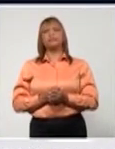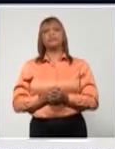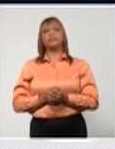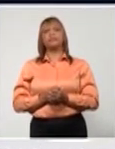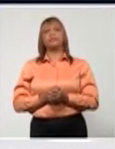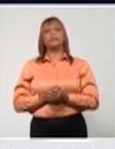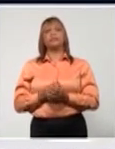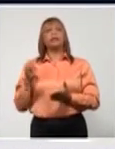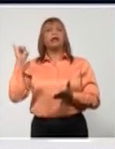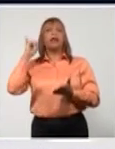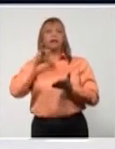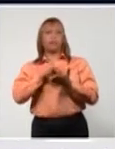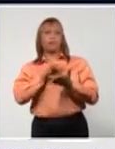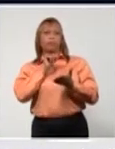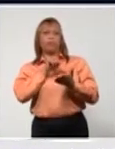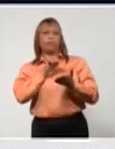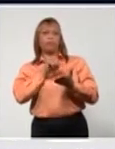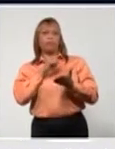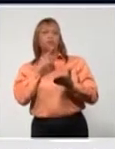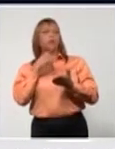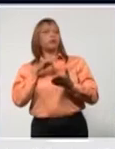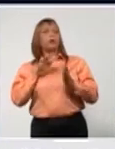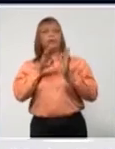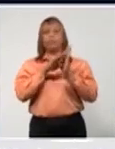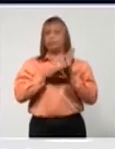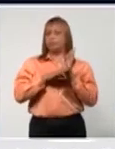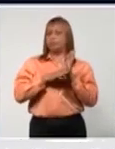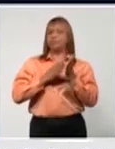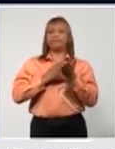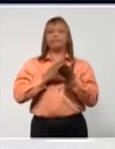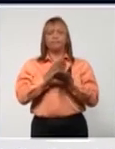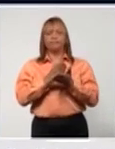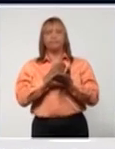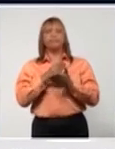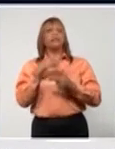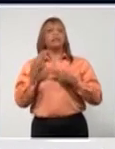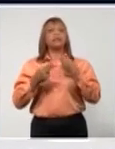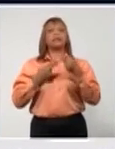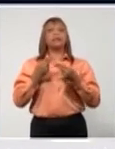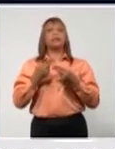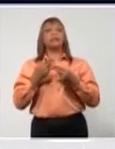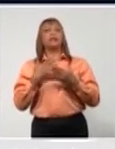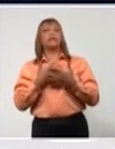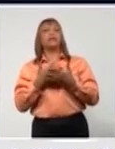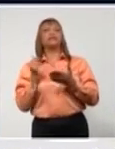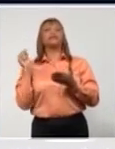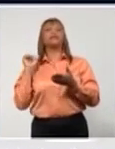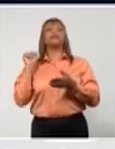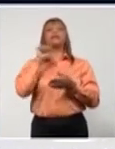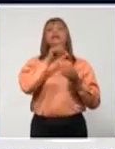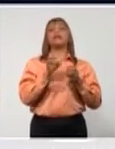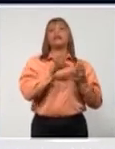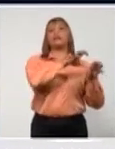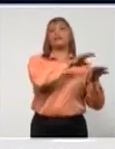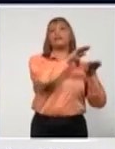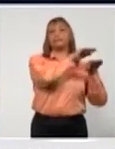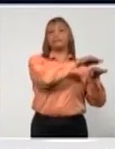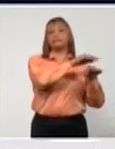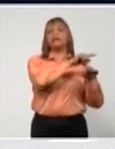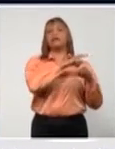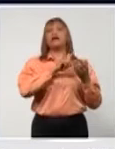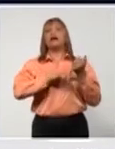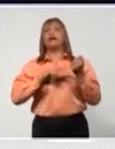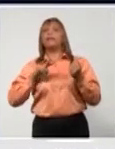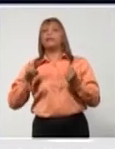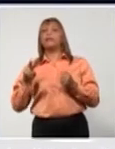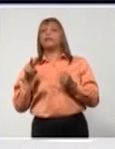per 100,000 inhabitants rate of 3.28 over the last 15 days, the highest rate in the country.